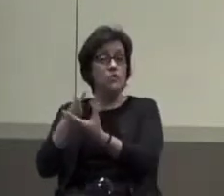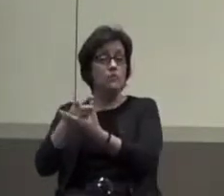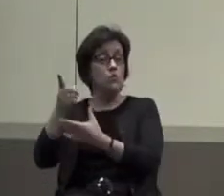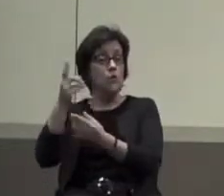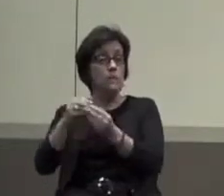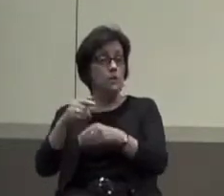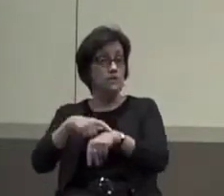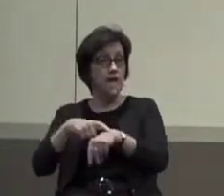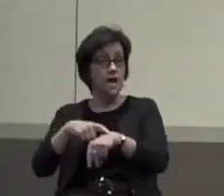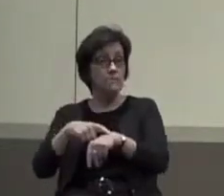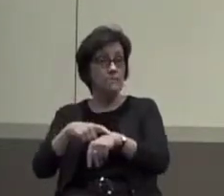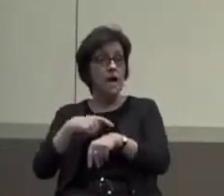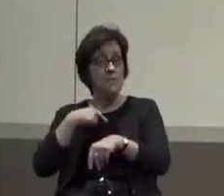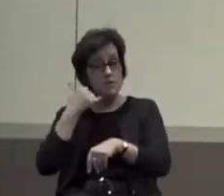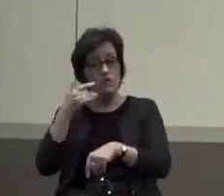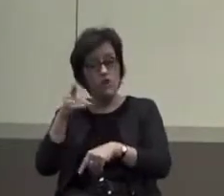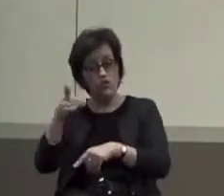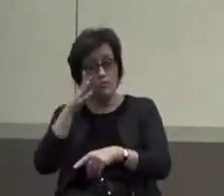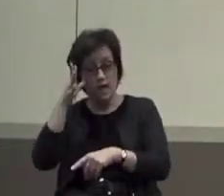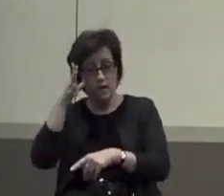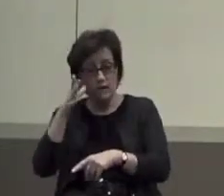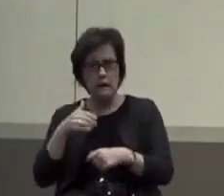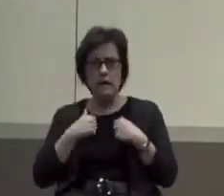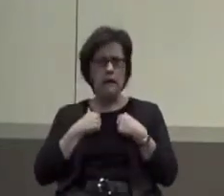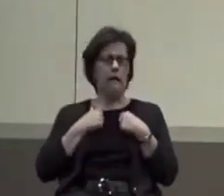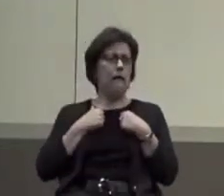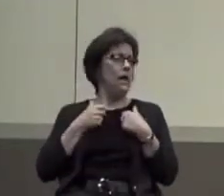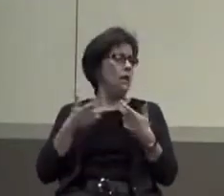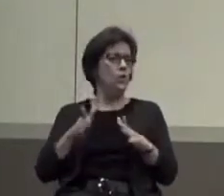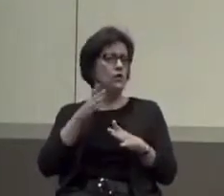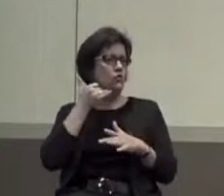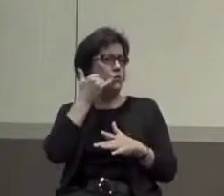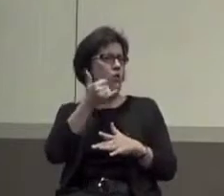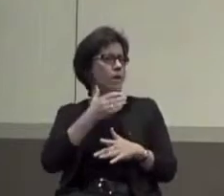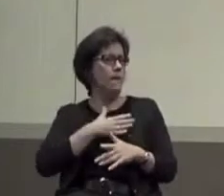you to call my parents, so I am going to